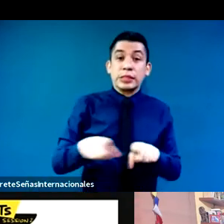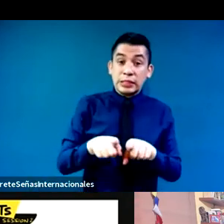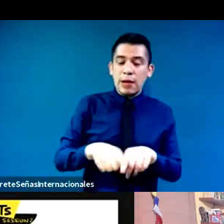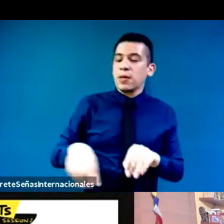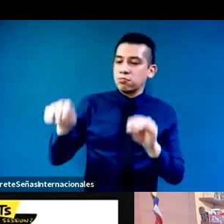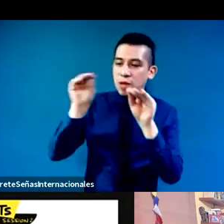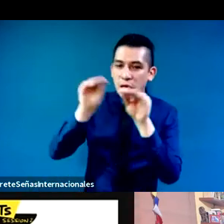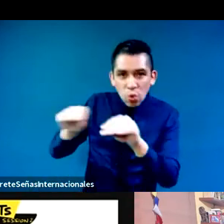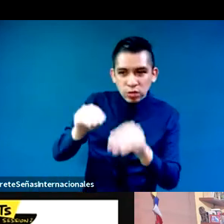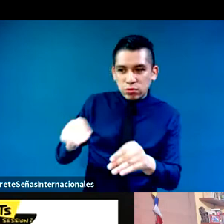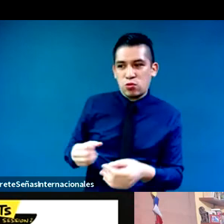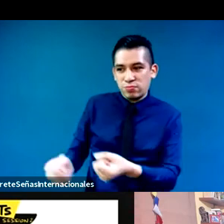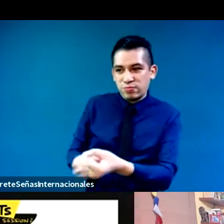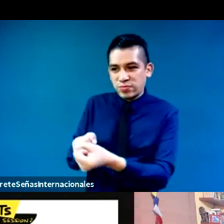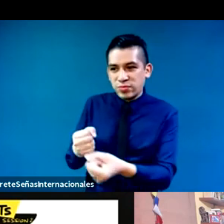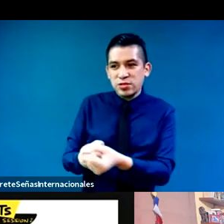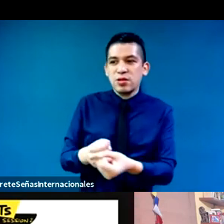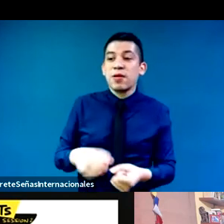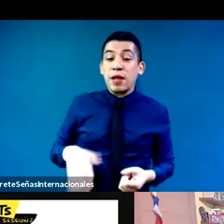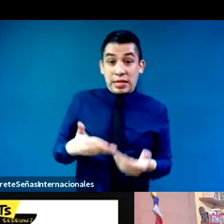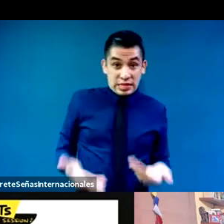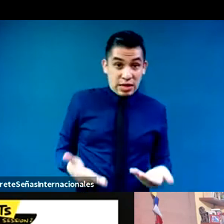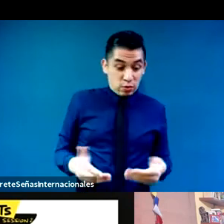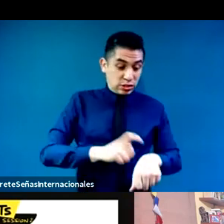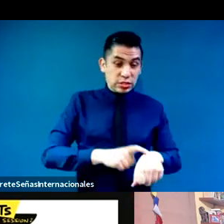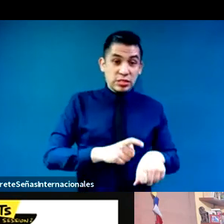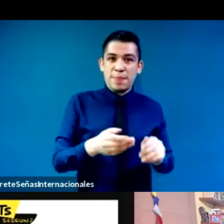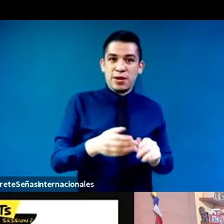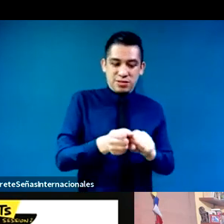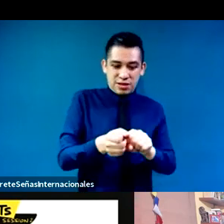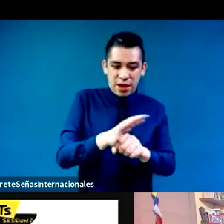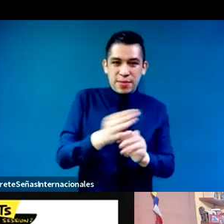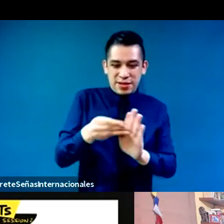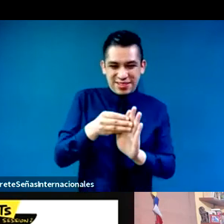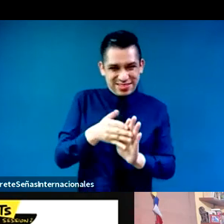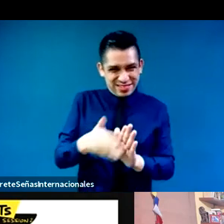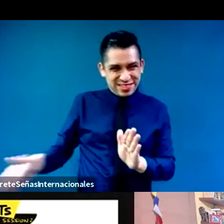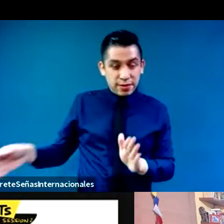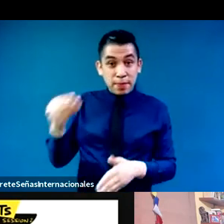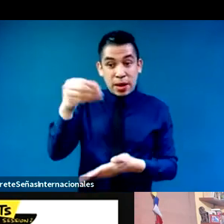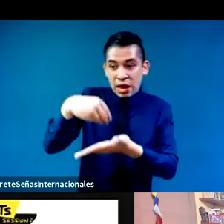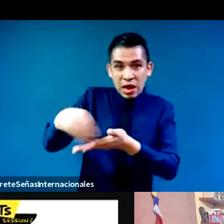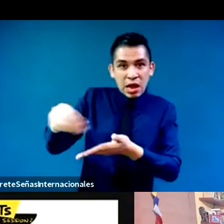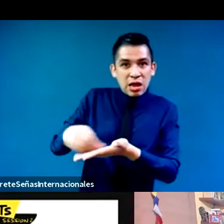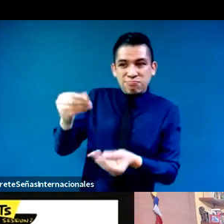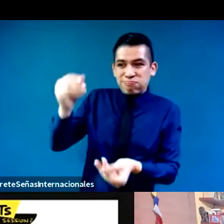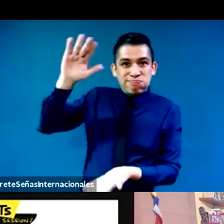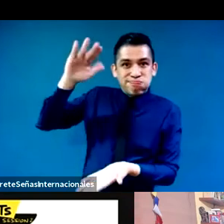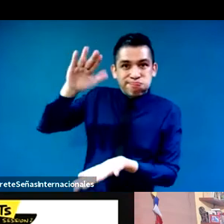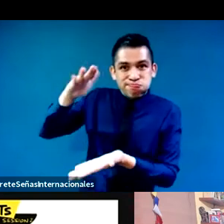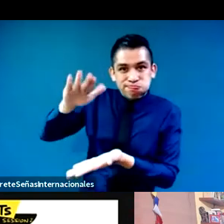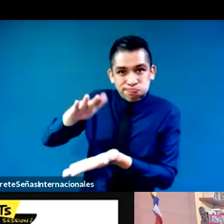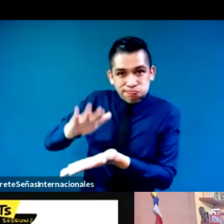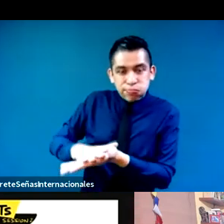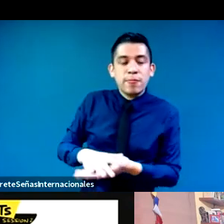credit is the number one coping mechanism during crisis. Yet saving groups have provided an anchor through informal